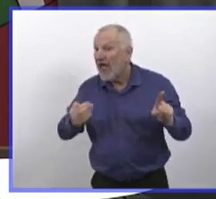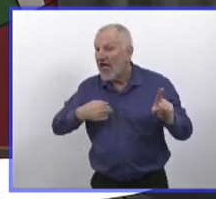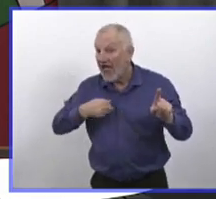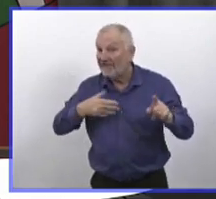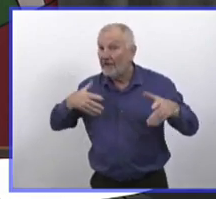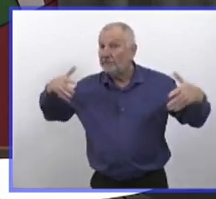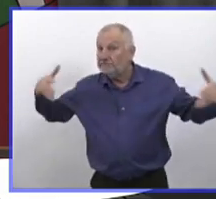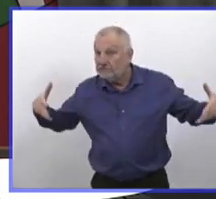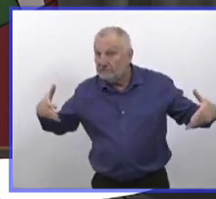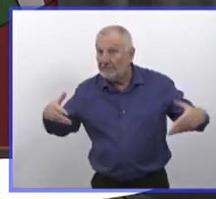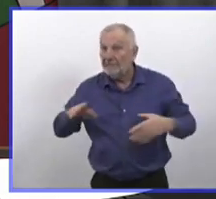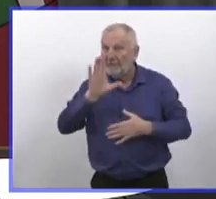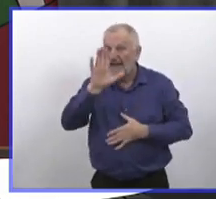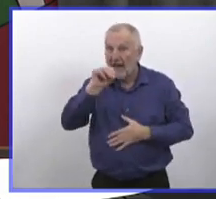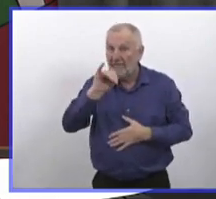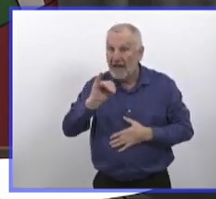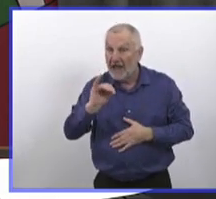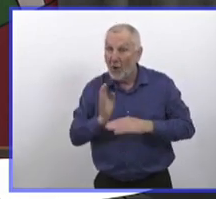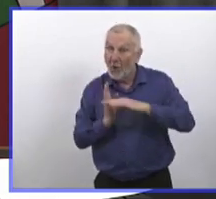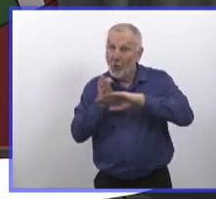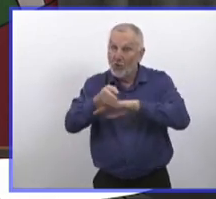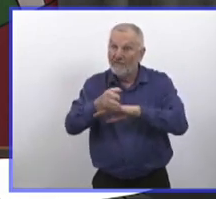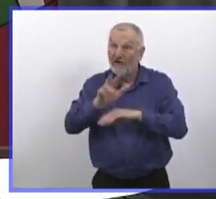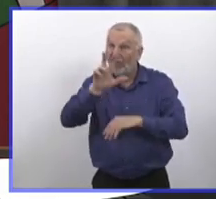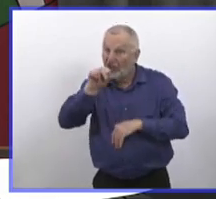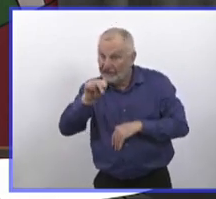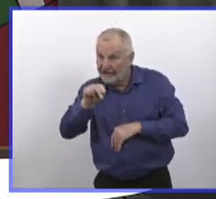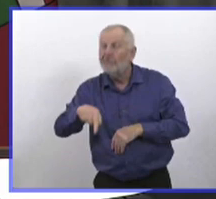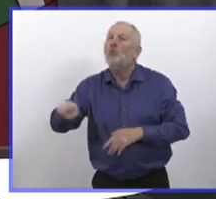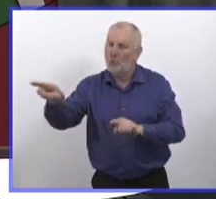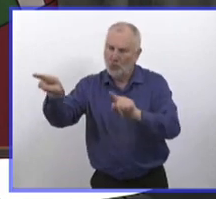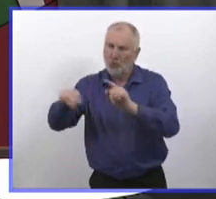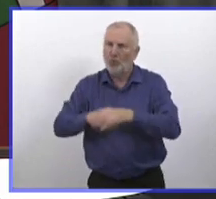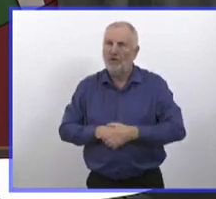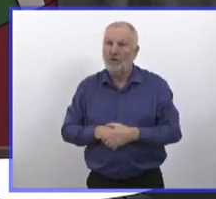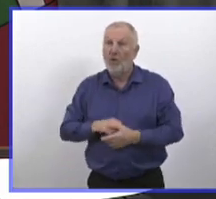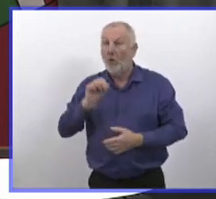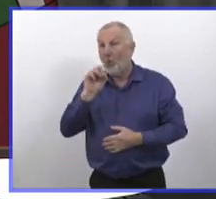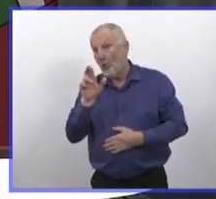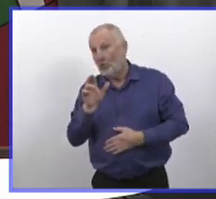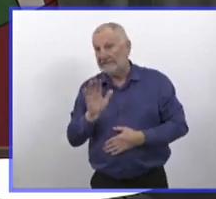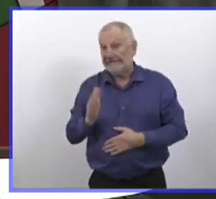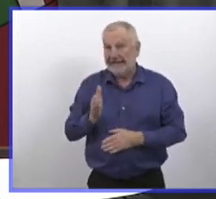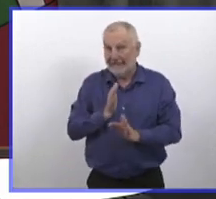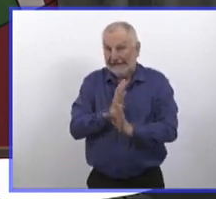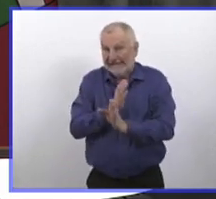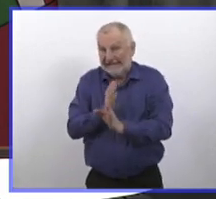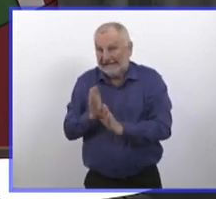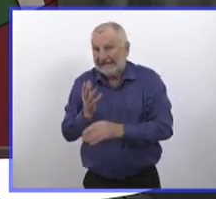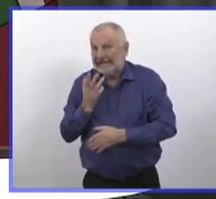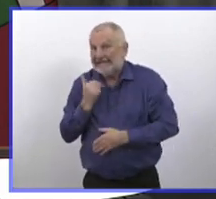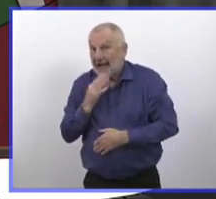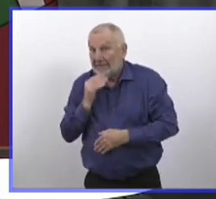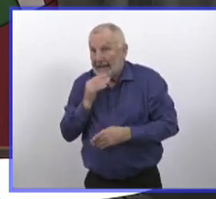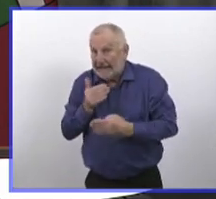30, or some pre-existing conditions like diabetes, high blood pressure, and some heart or lung